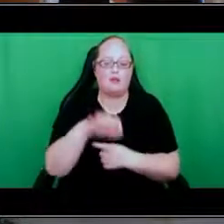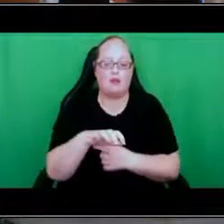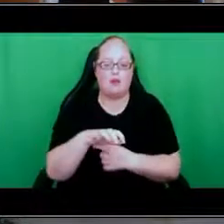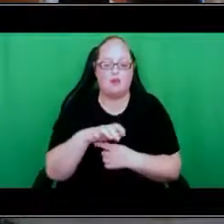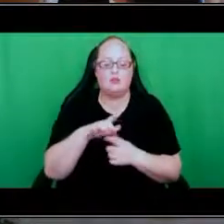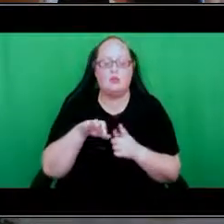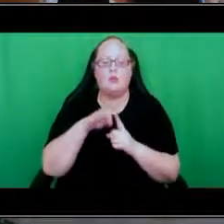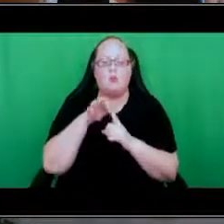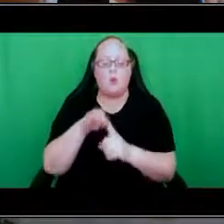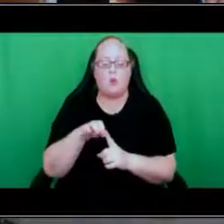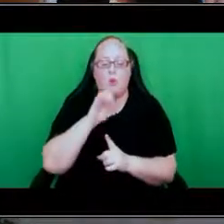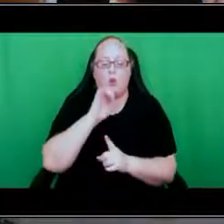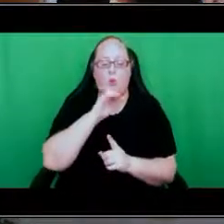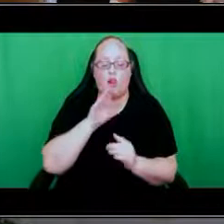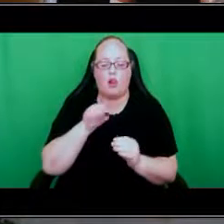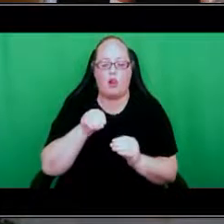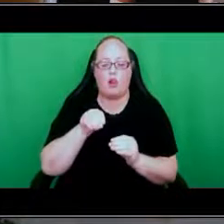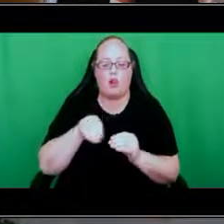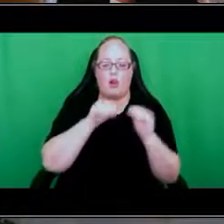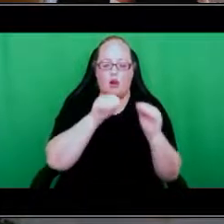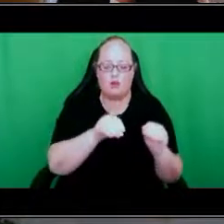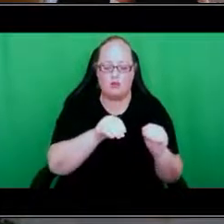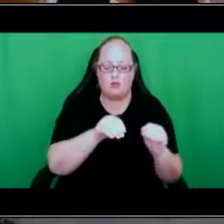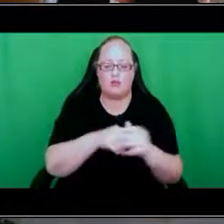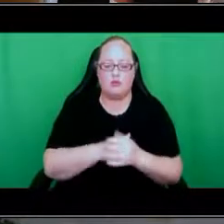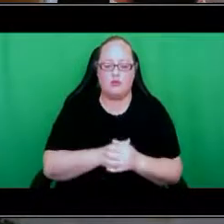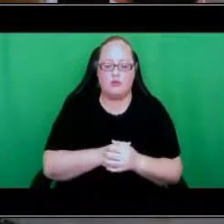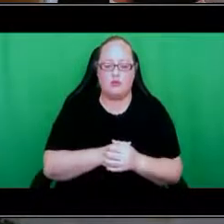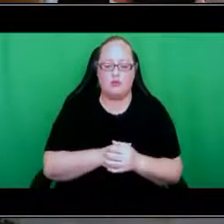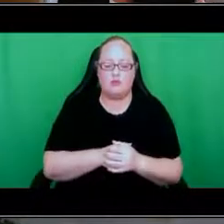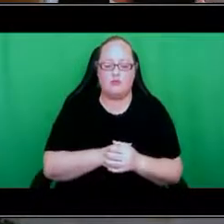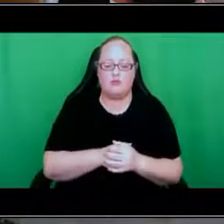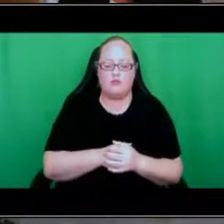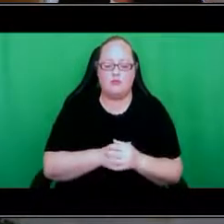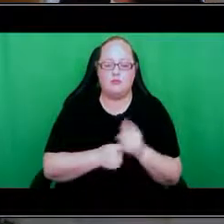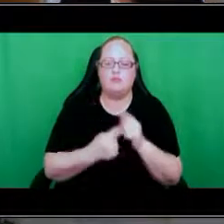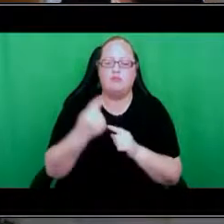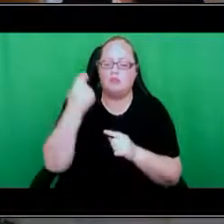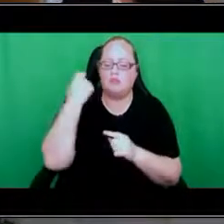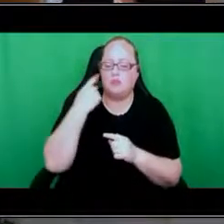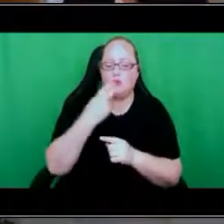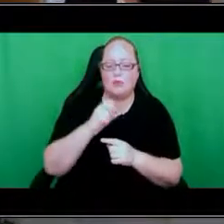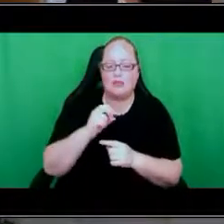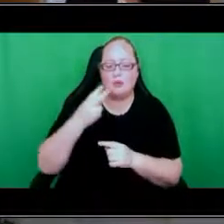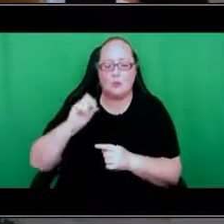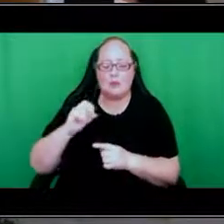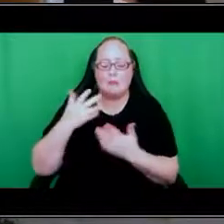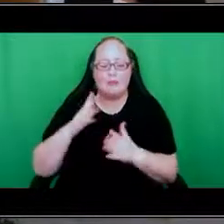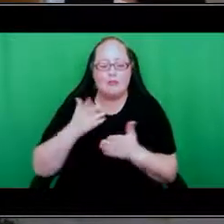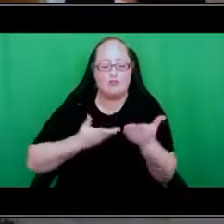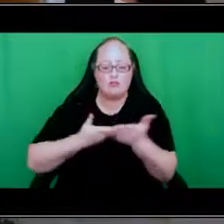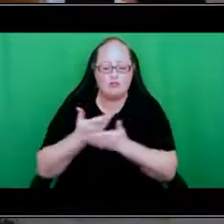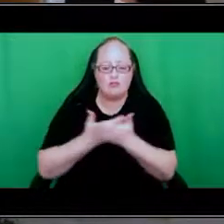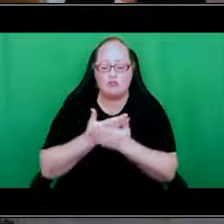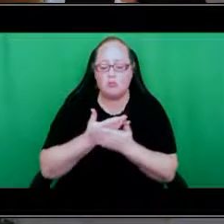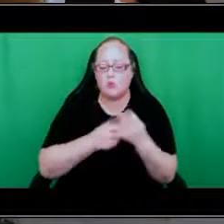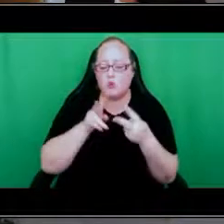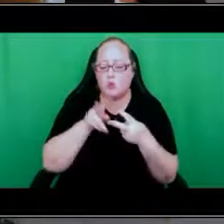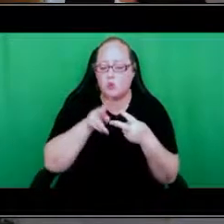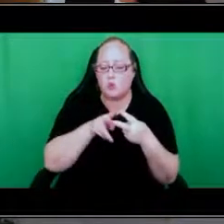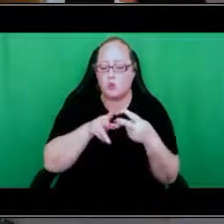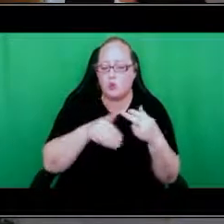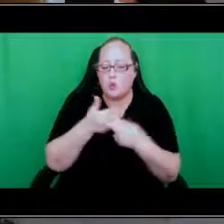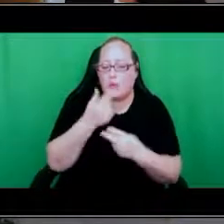proposing to relocate the site. Back in 2020, we did consult on 2 potential replacement